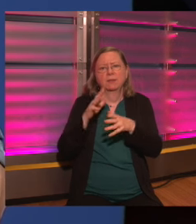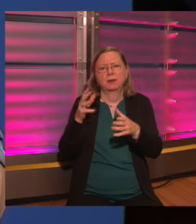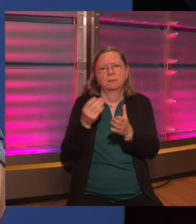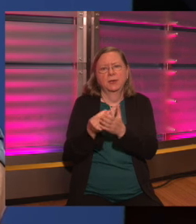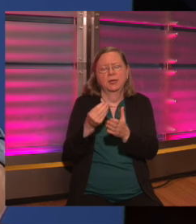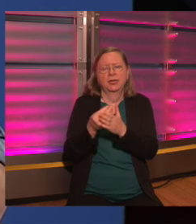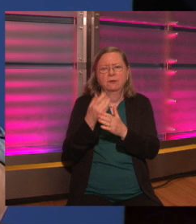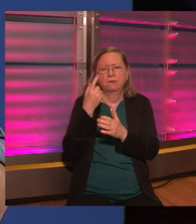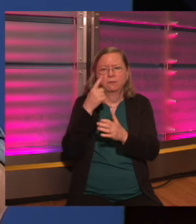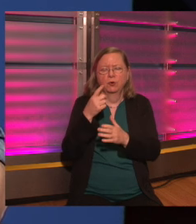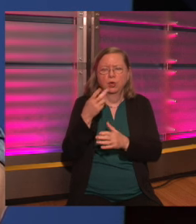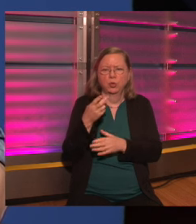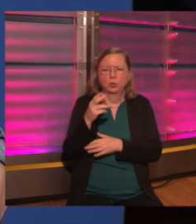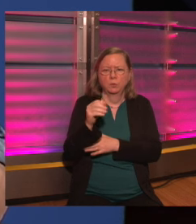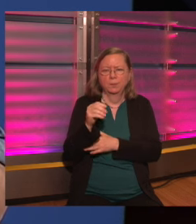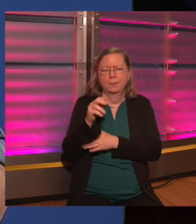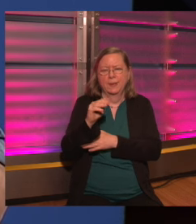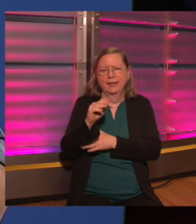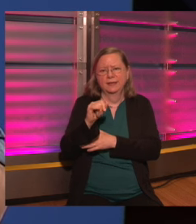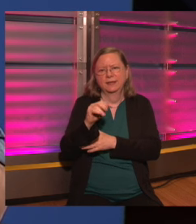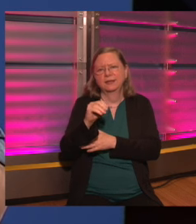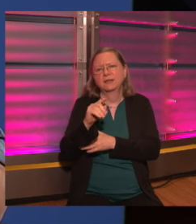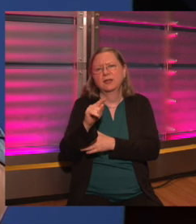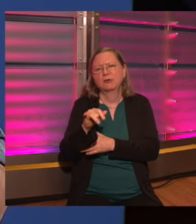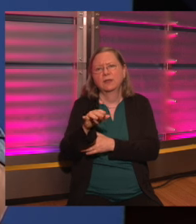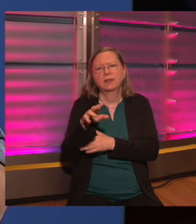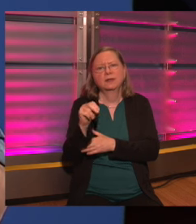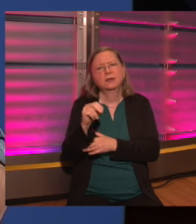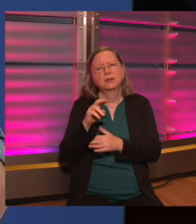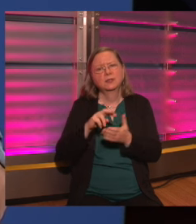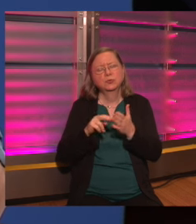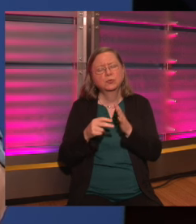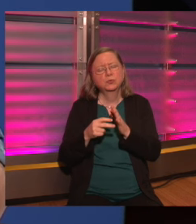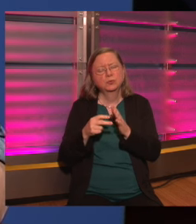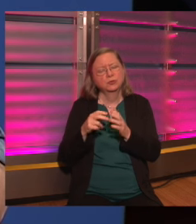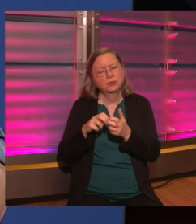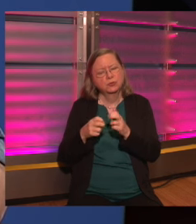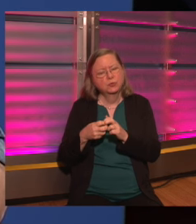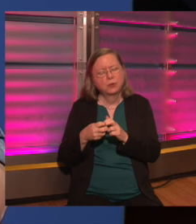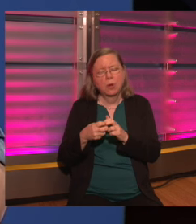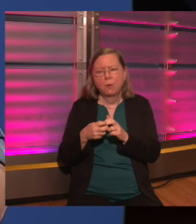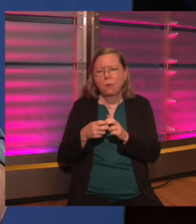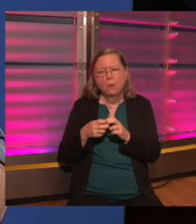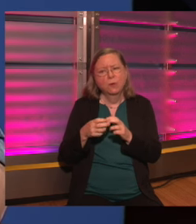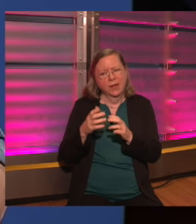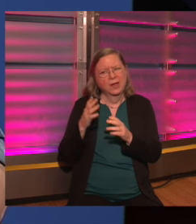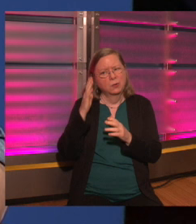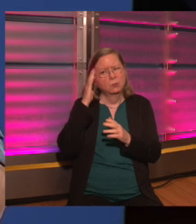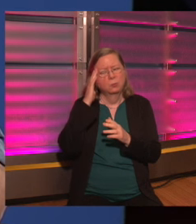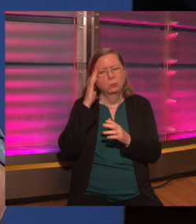I think it will overshadow a lot of what he's talking about, but it's a very, very complicated